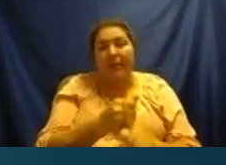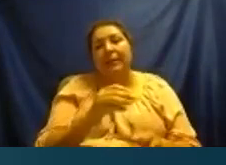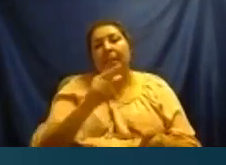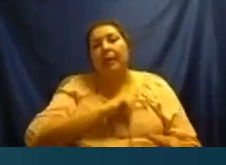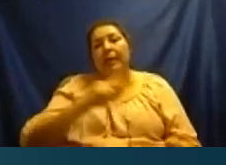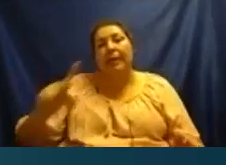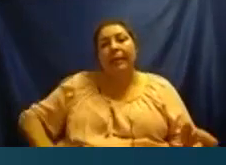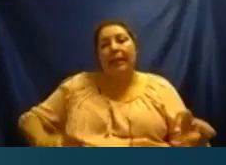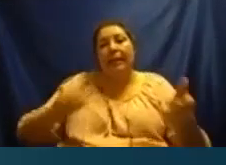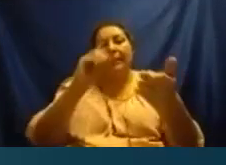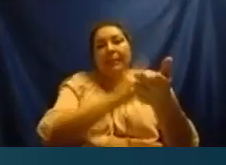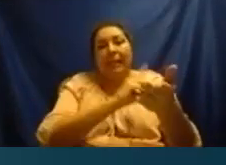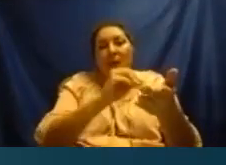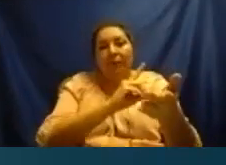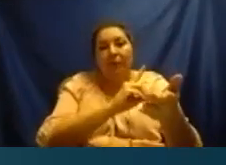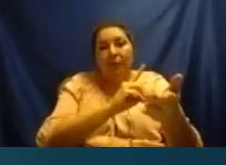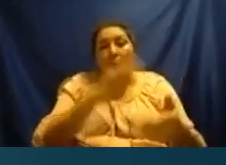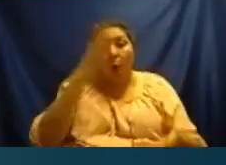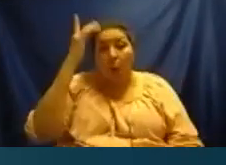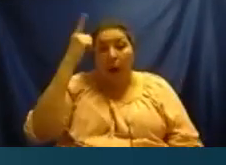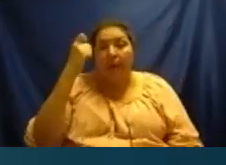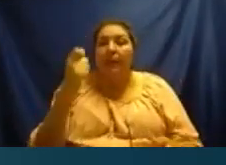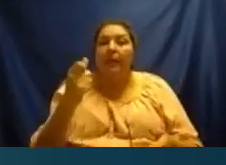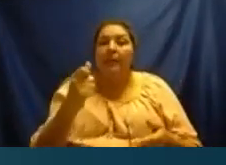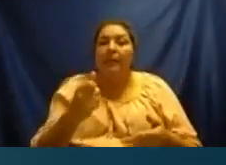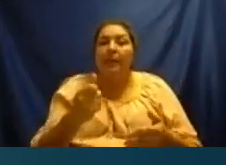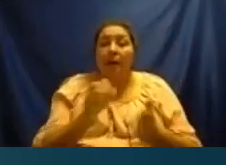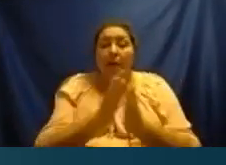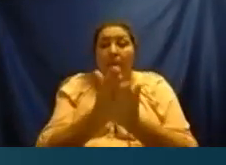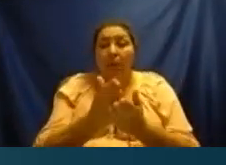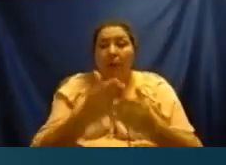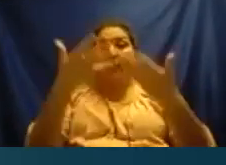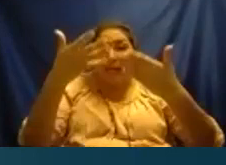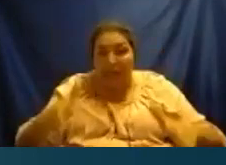book ends in the genealogy of David.